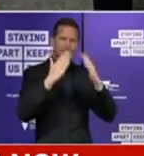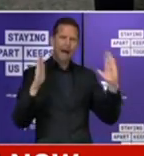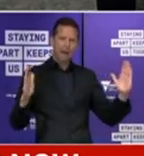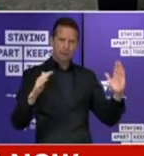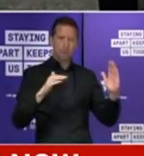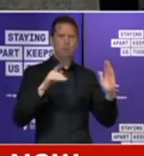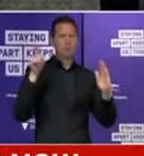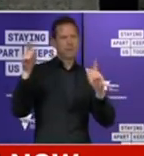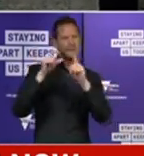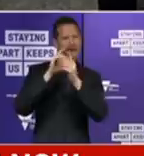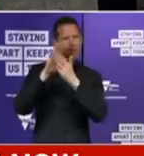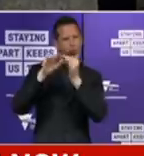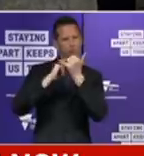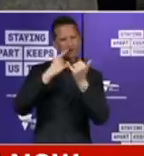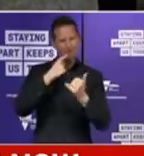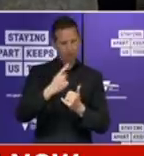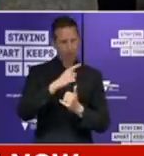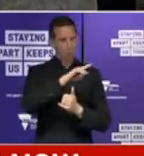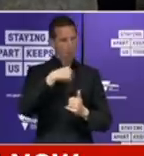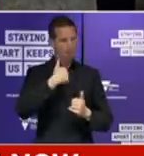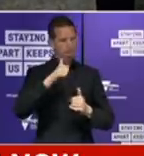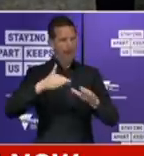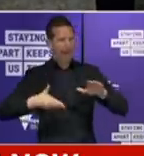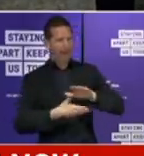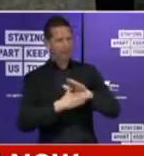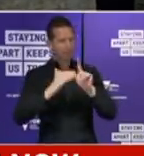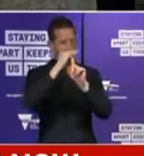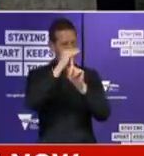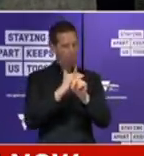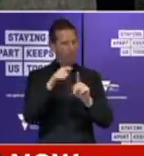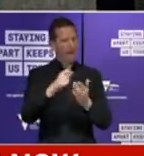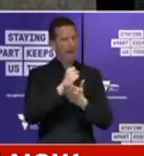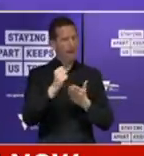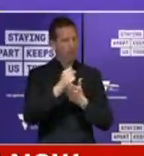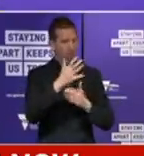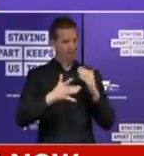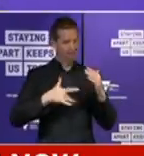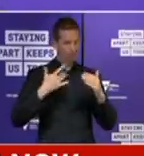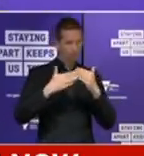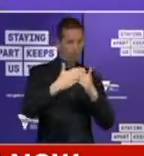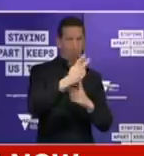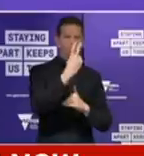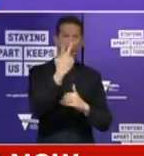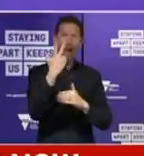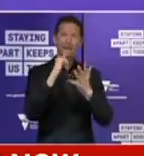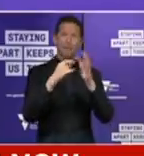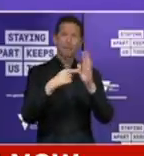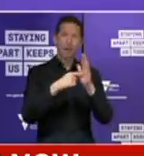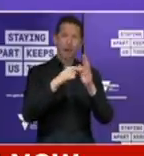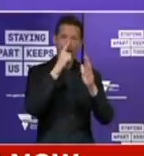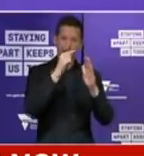50% benchmark you set. Is there any chance that September 28th might be brought forward for us? I think you're correct, Lundy.